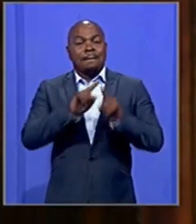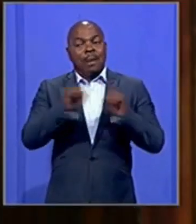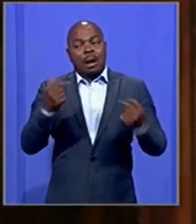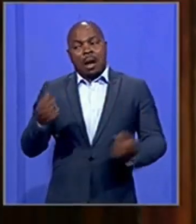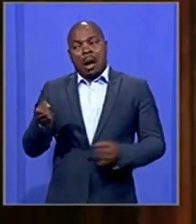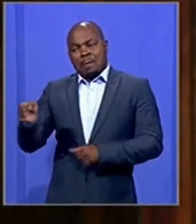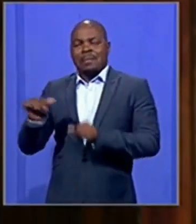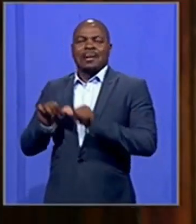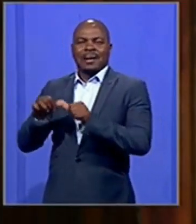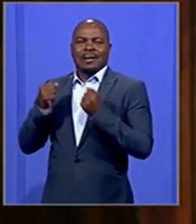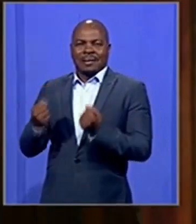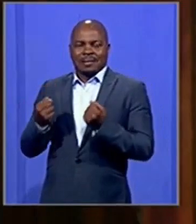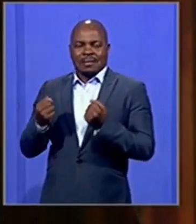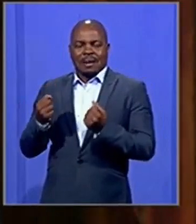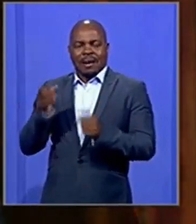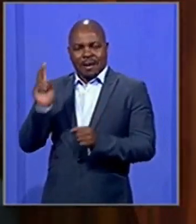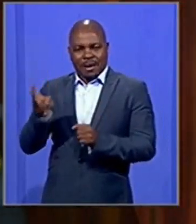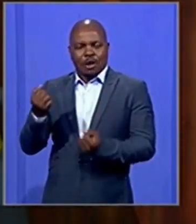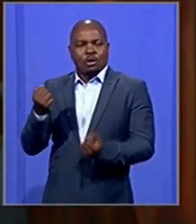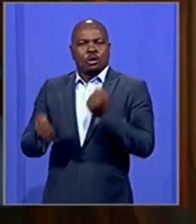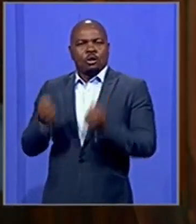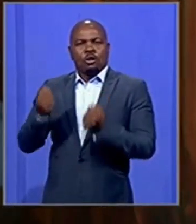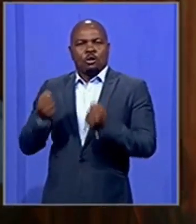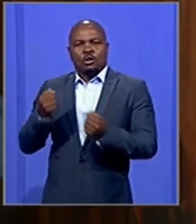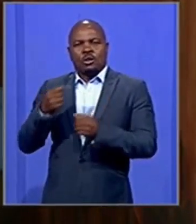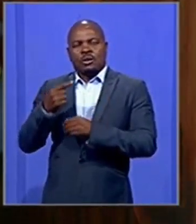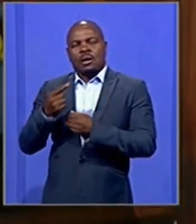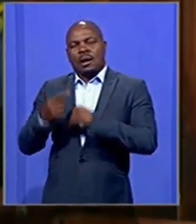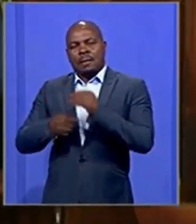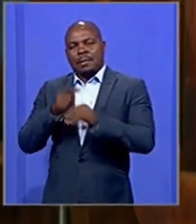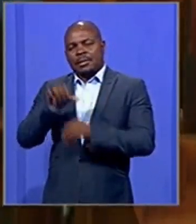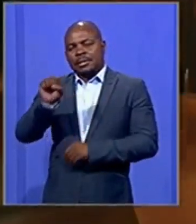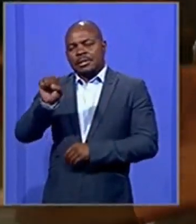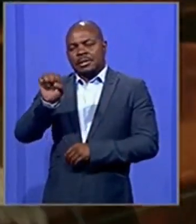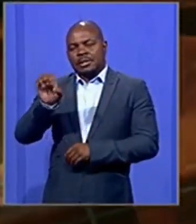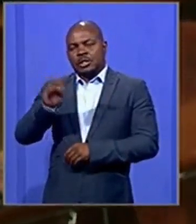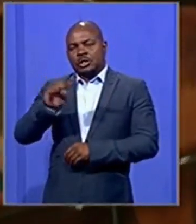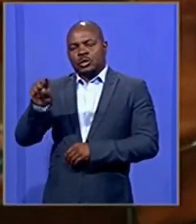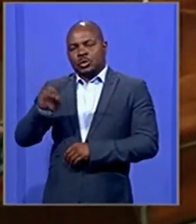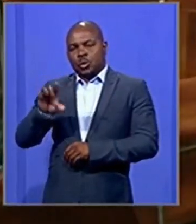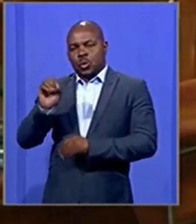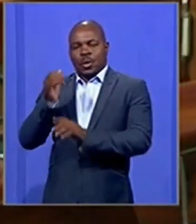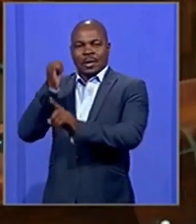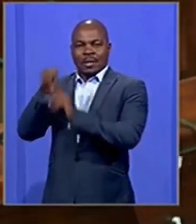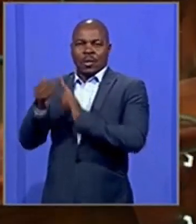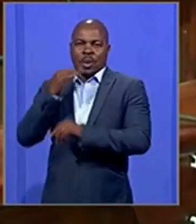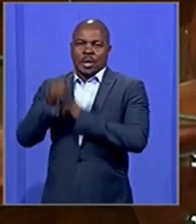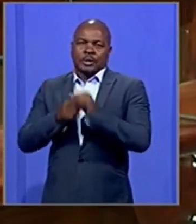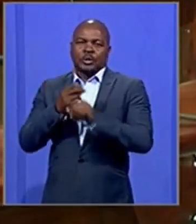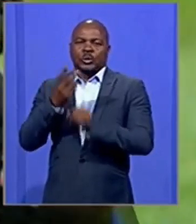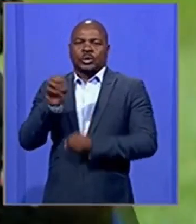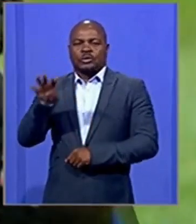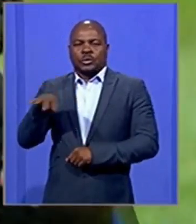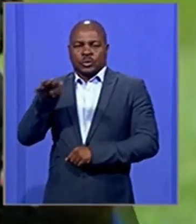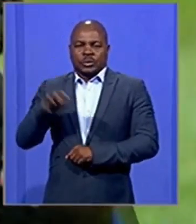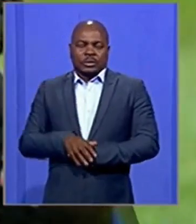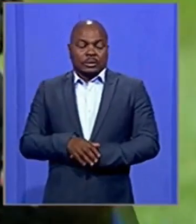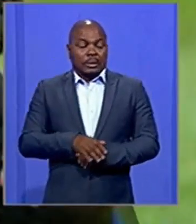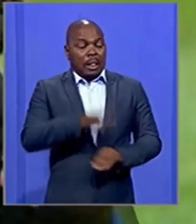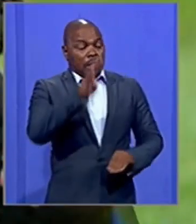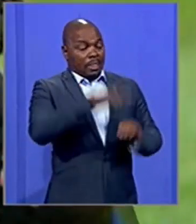ya sebapadi sa Bafana ka 2014. Ge Sibiya a tlabe a fiwa kotlo ka la 16